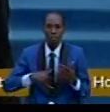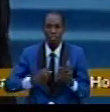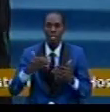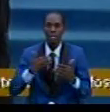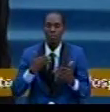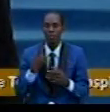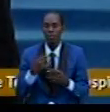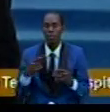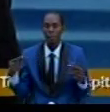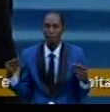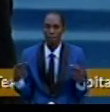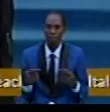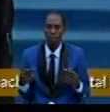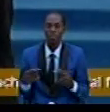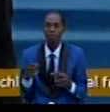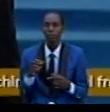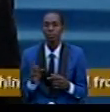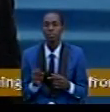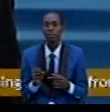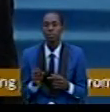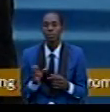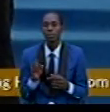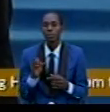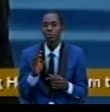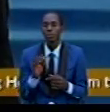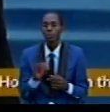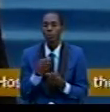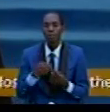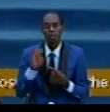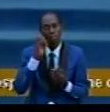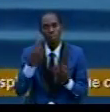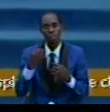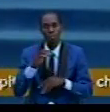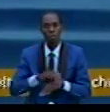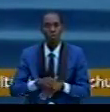So, when I came on Thursday,